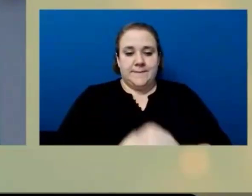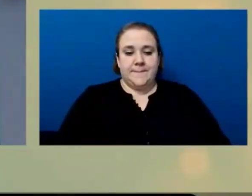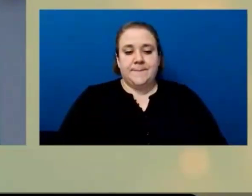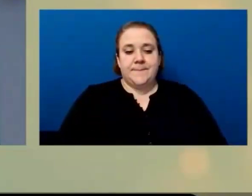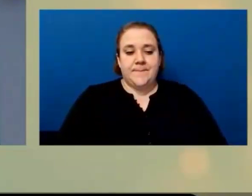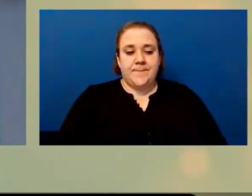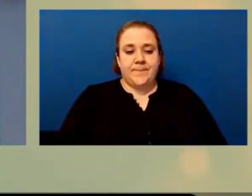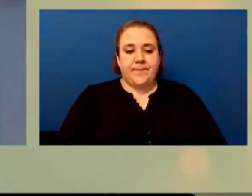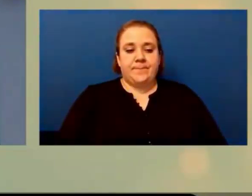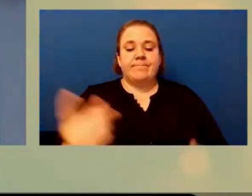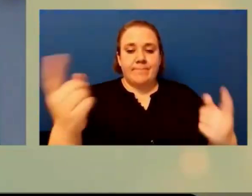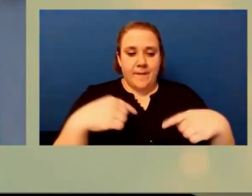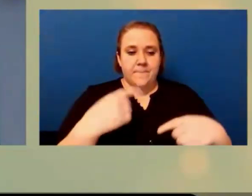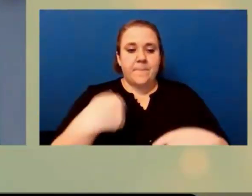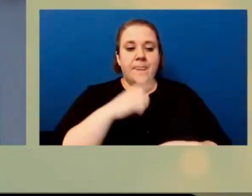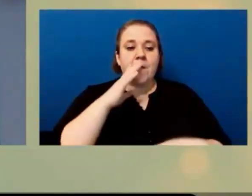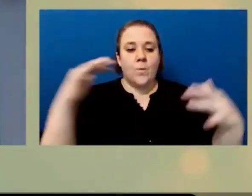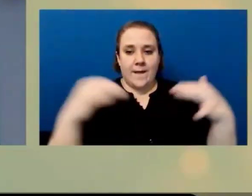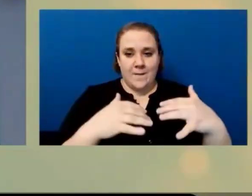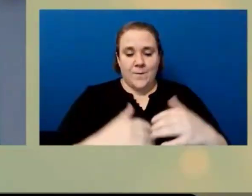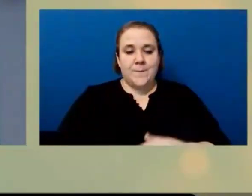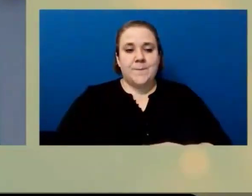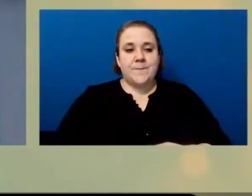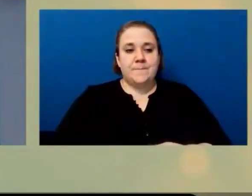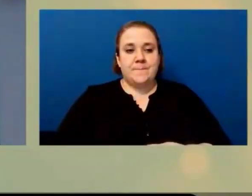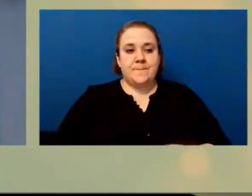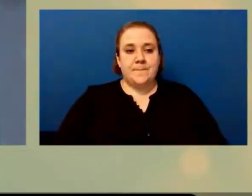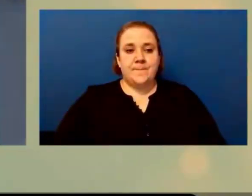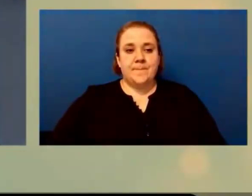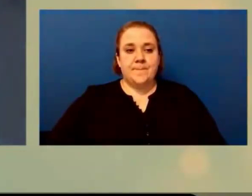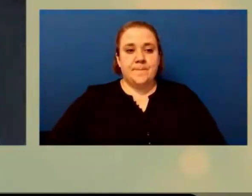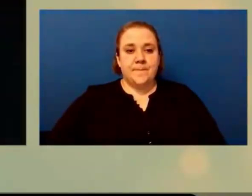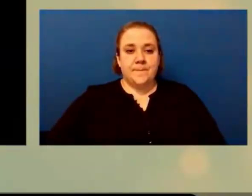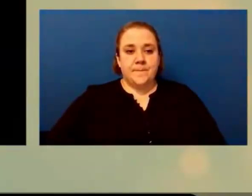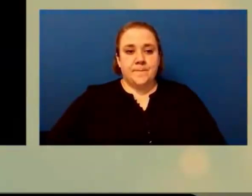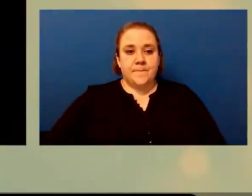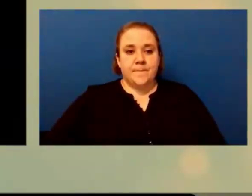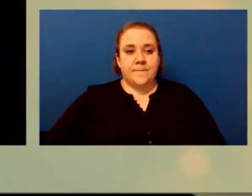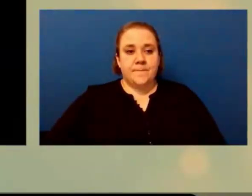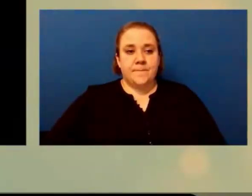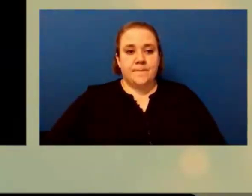loving and worshiping. Come, let us gather.